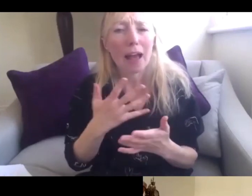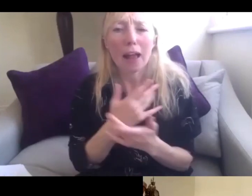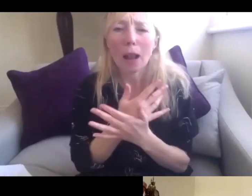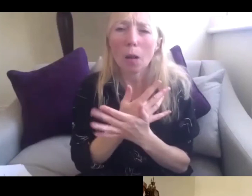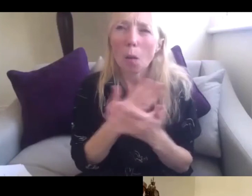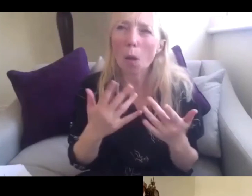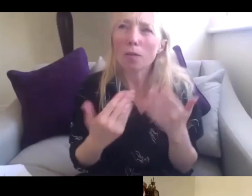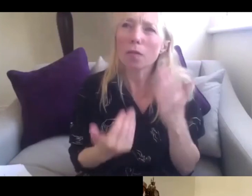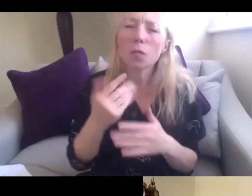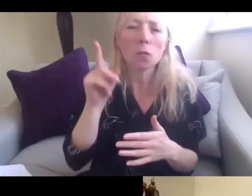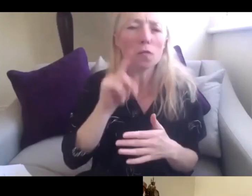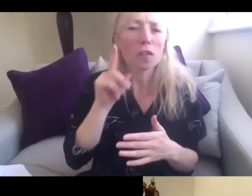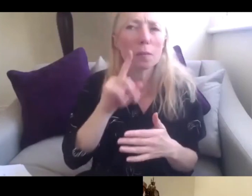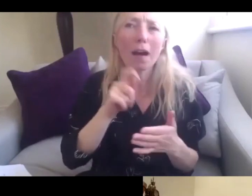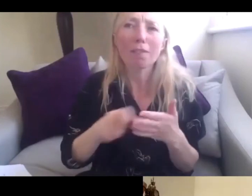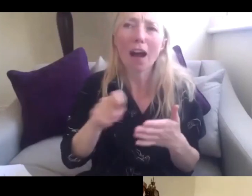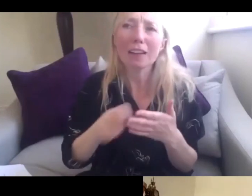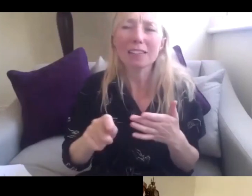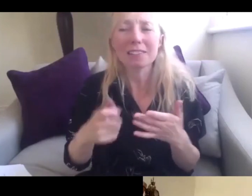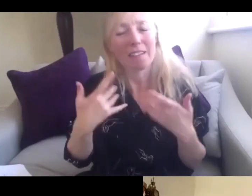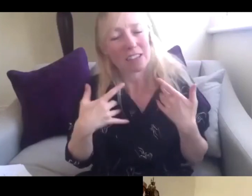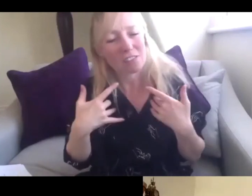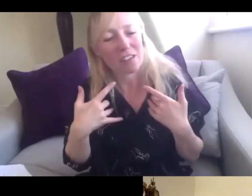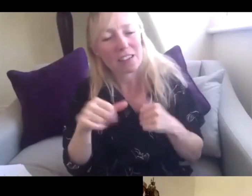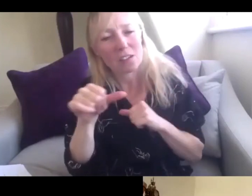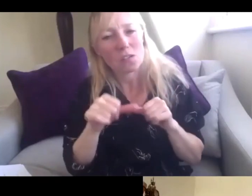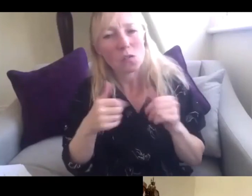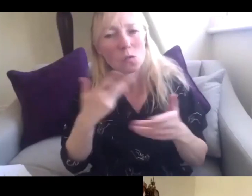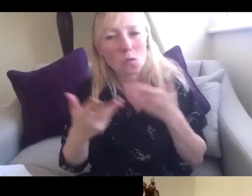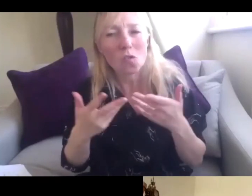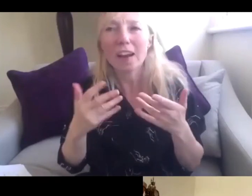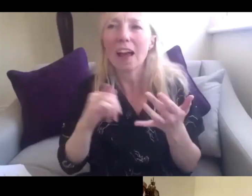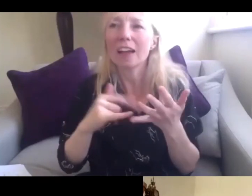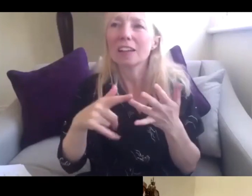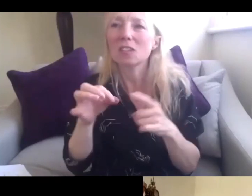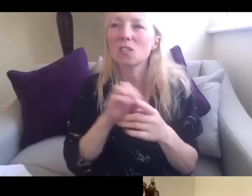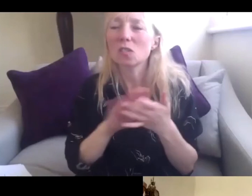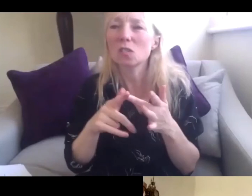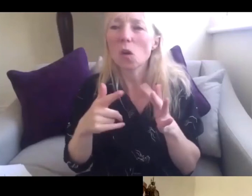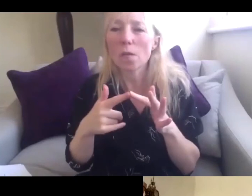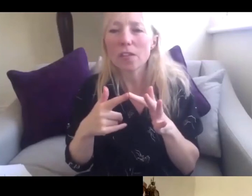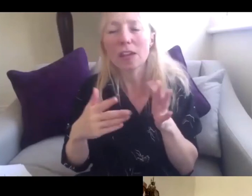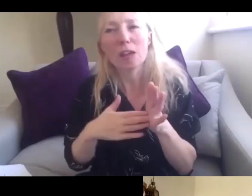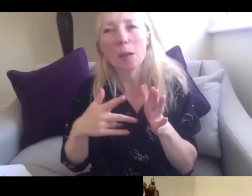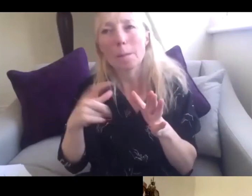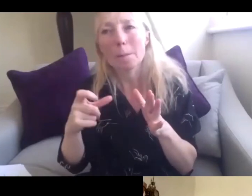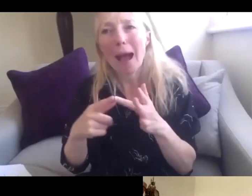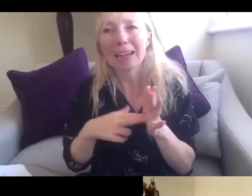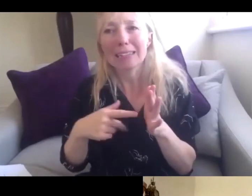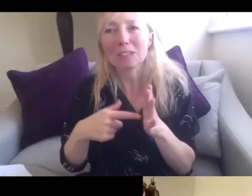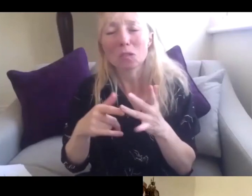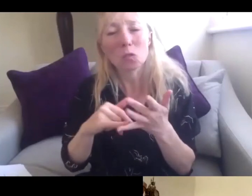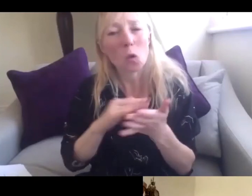lot of interesting short stories, like Sophie McIntosh and people like that, who I think are doing interesting things